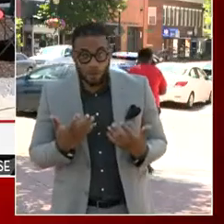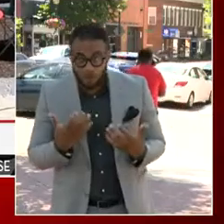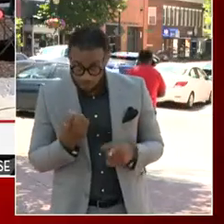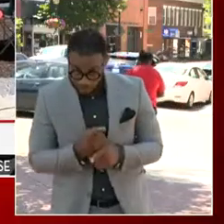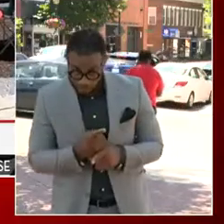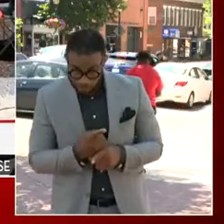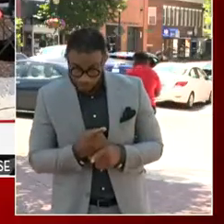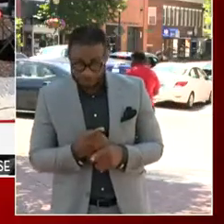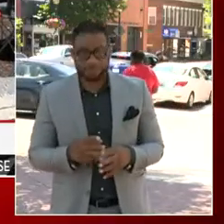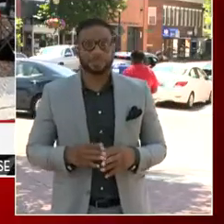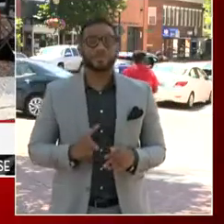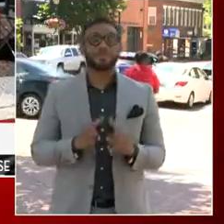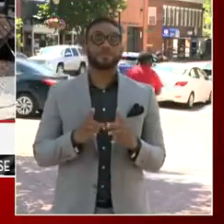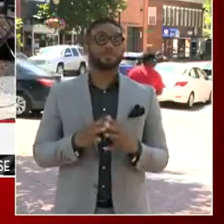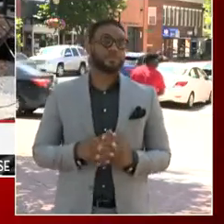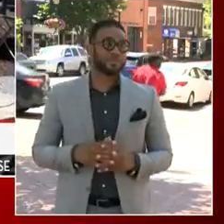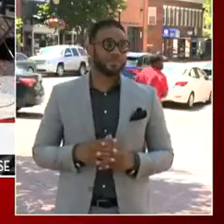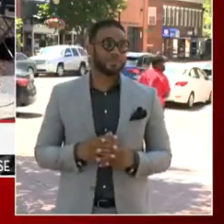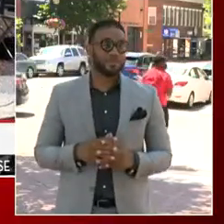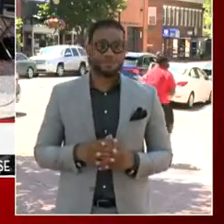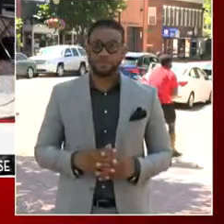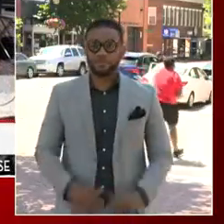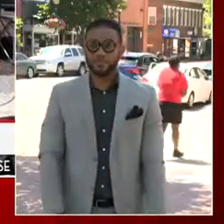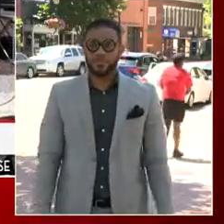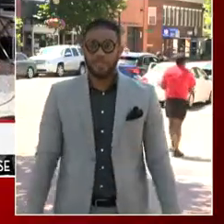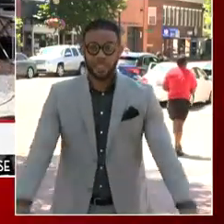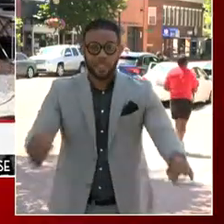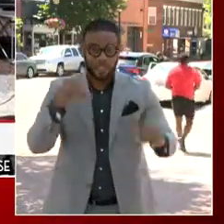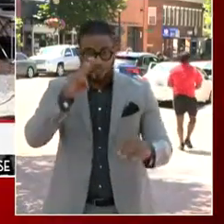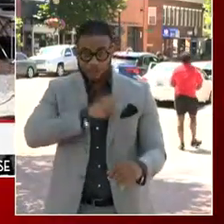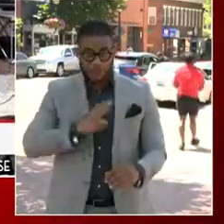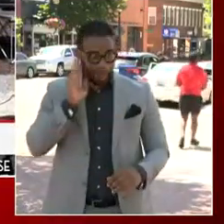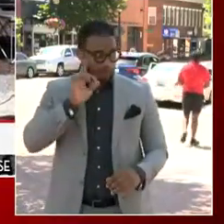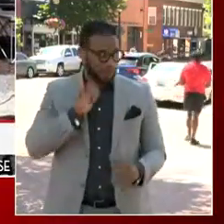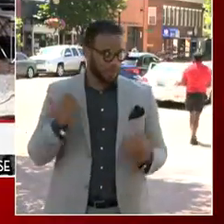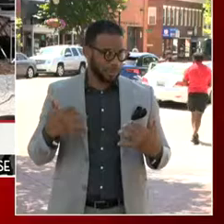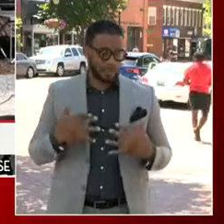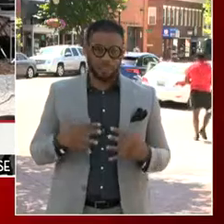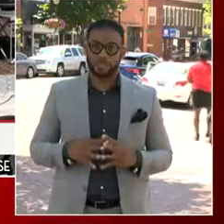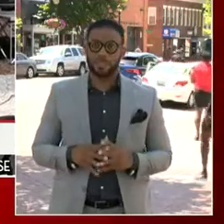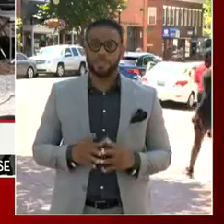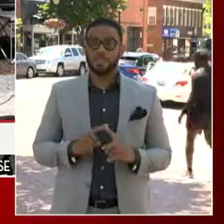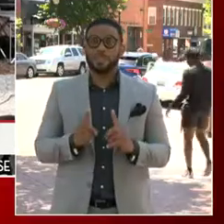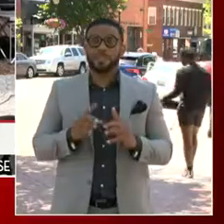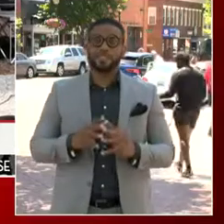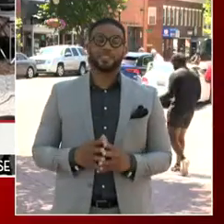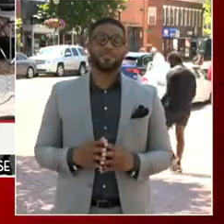to, don't I? But and if the mayor knew this, she would be scared. But